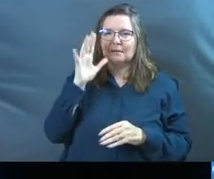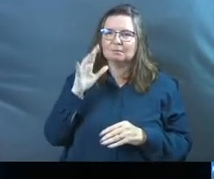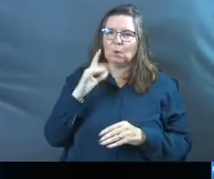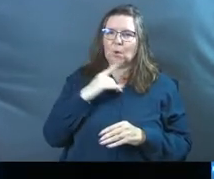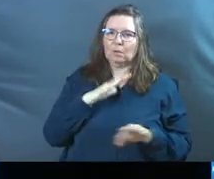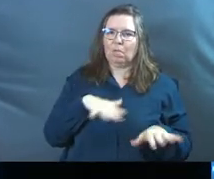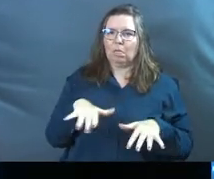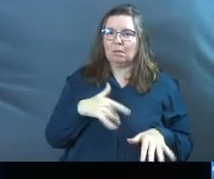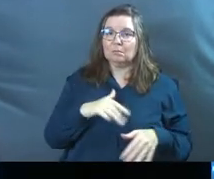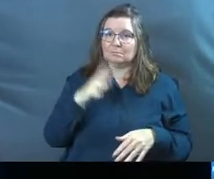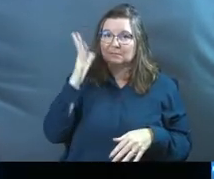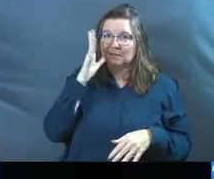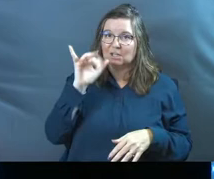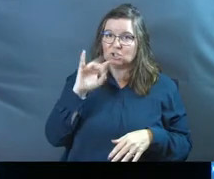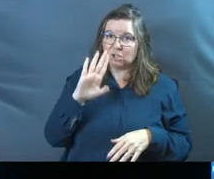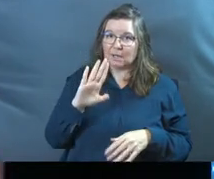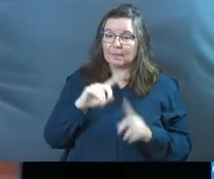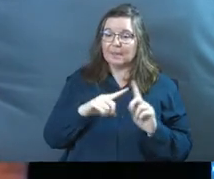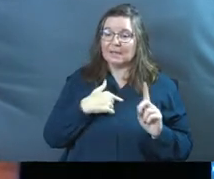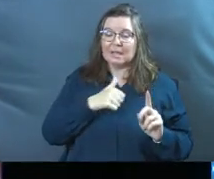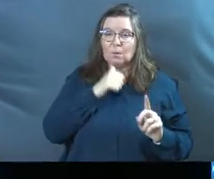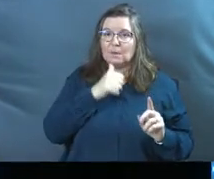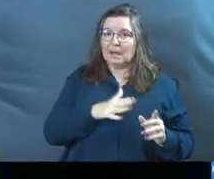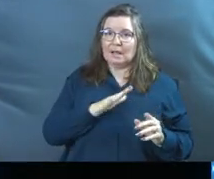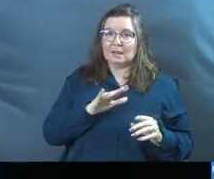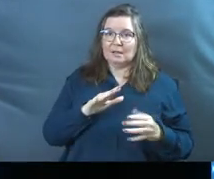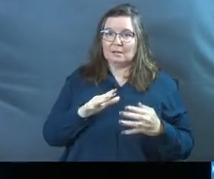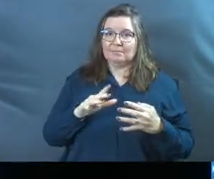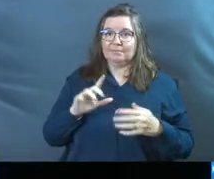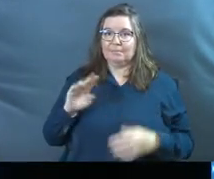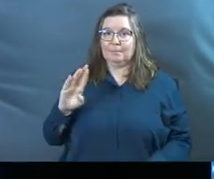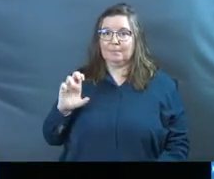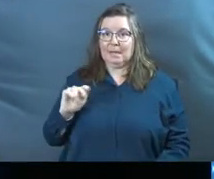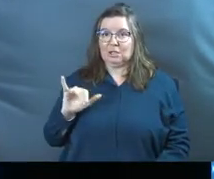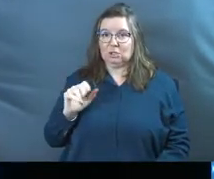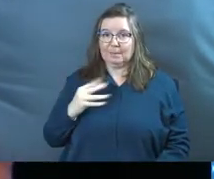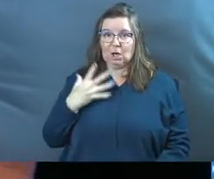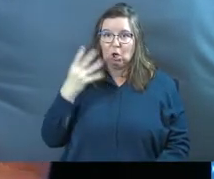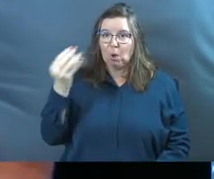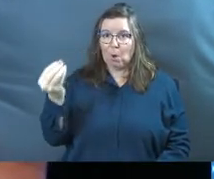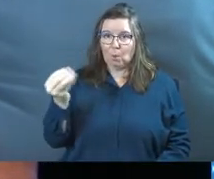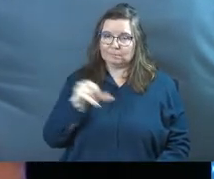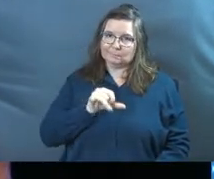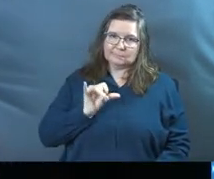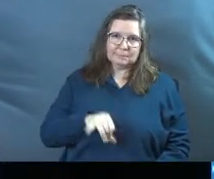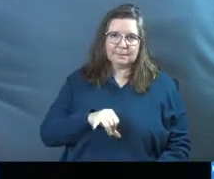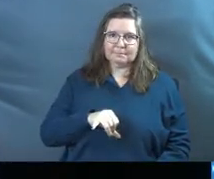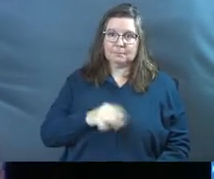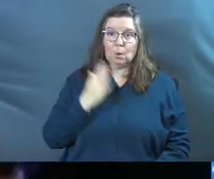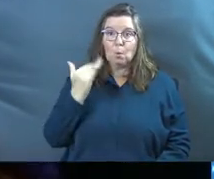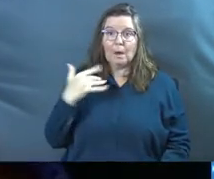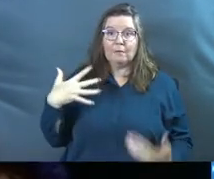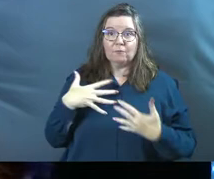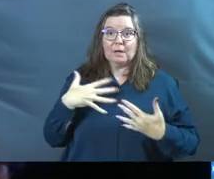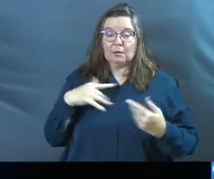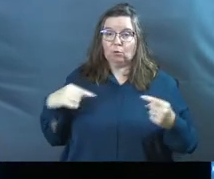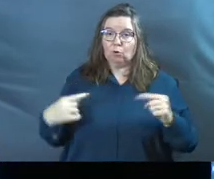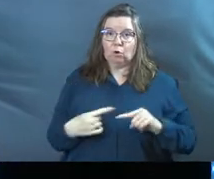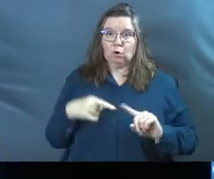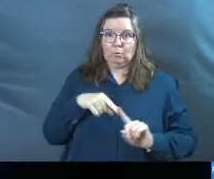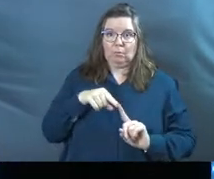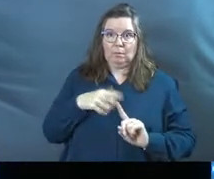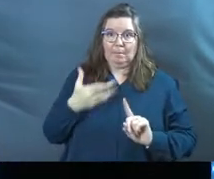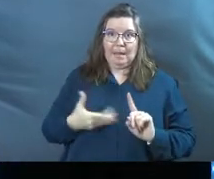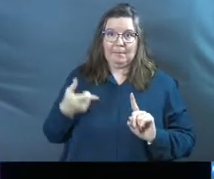him? But Jacob would not let Joseph's younger brother Benjamin go with them for fear that some harm might come